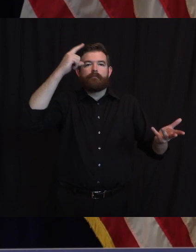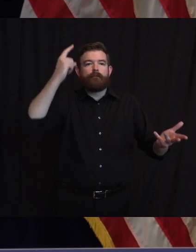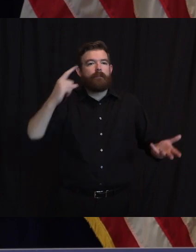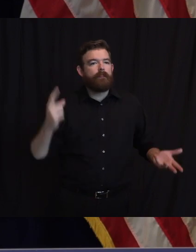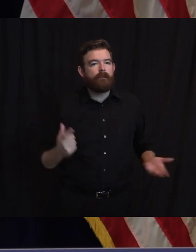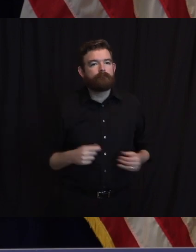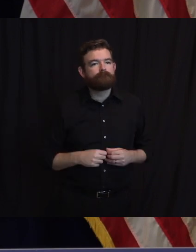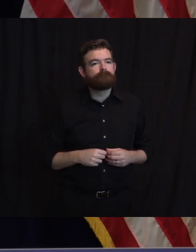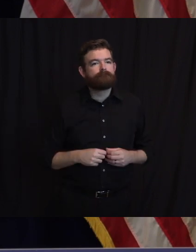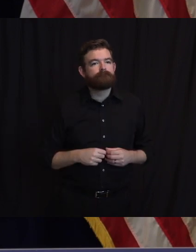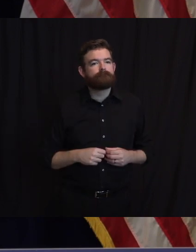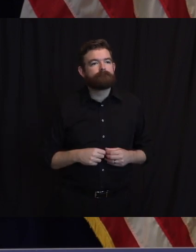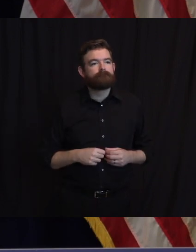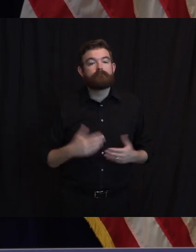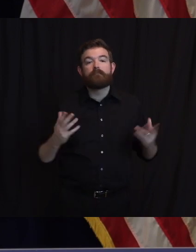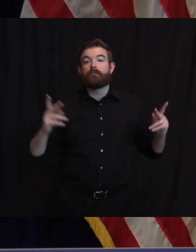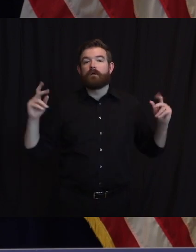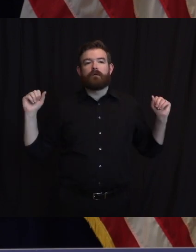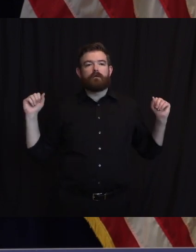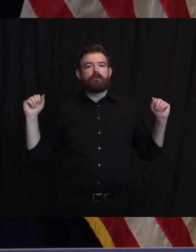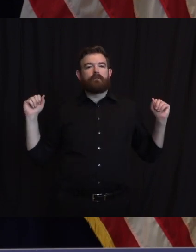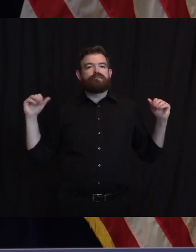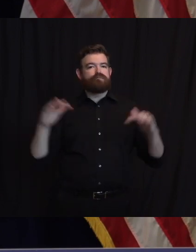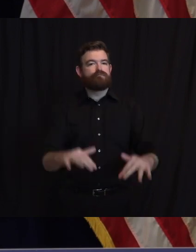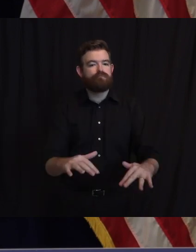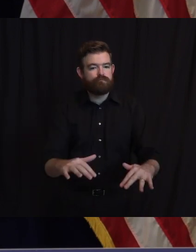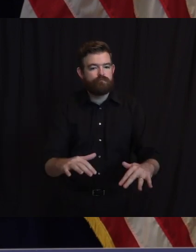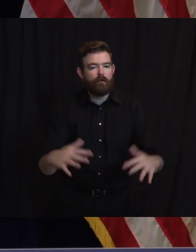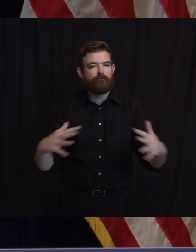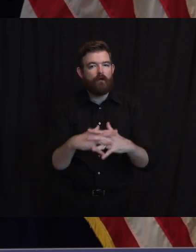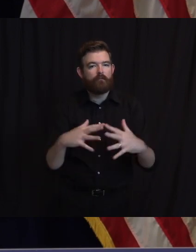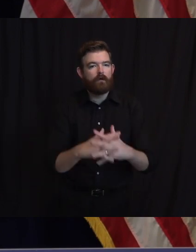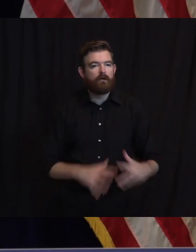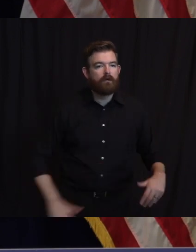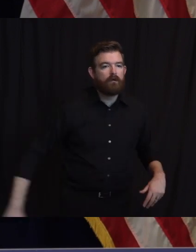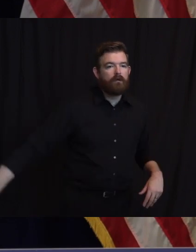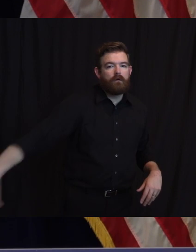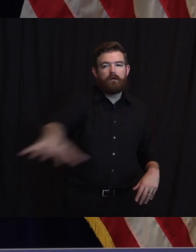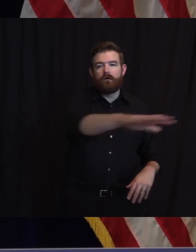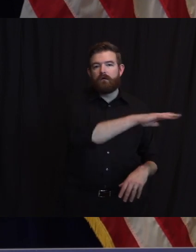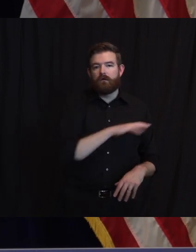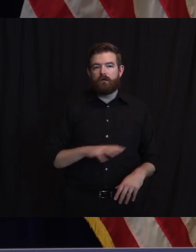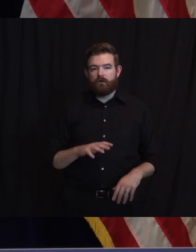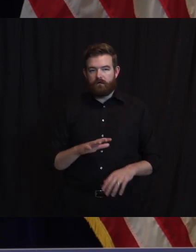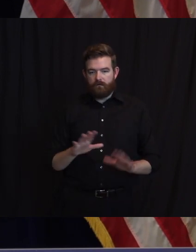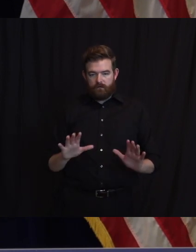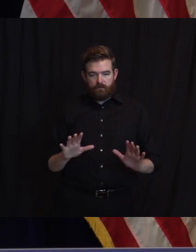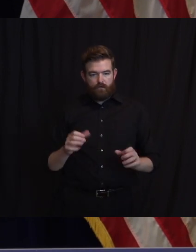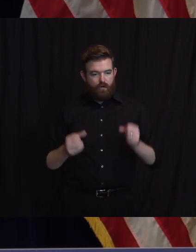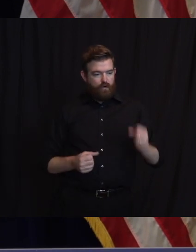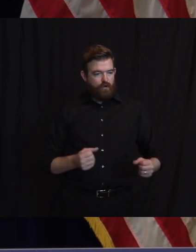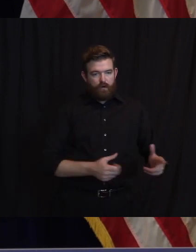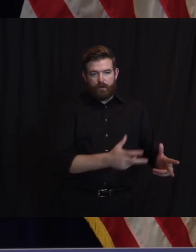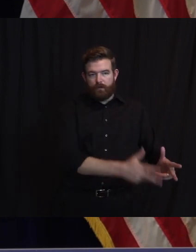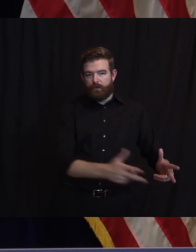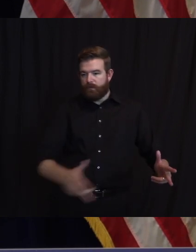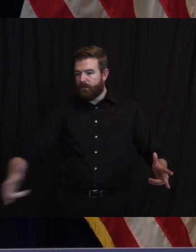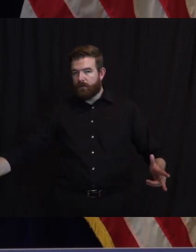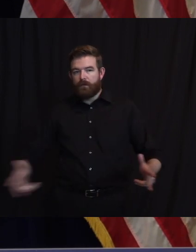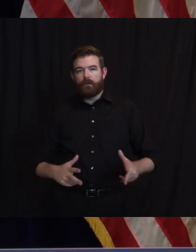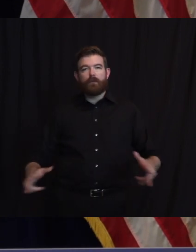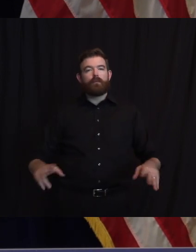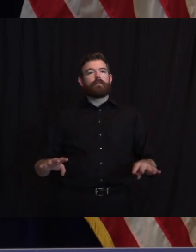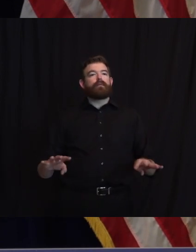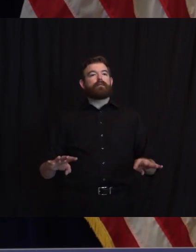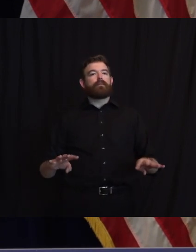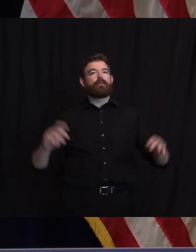field. There's nothing that's changed as it relates to drive-in or drive-through. I don't have any insights on unemployment benefits other than I believe